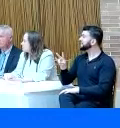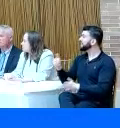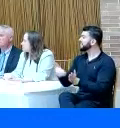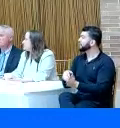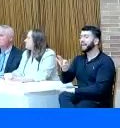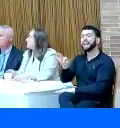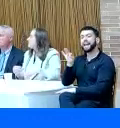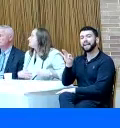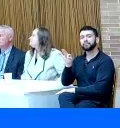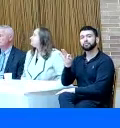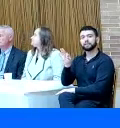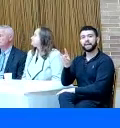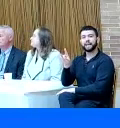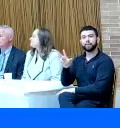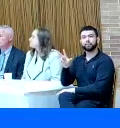$17,988